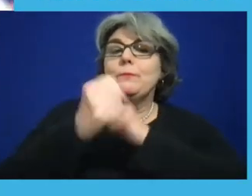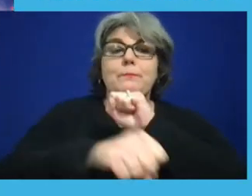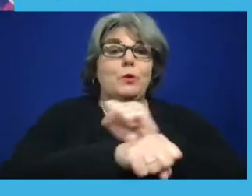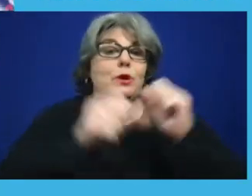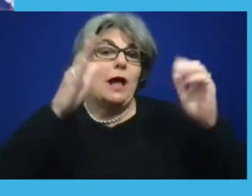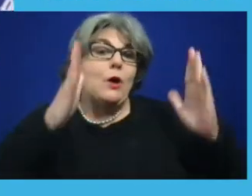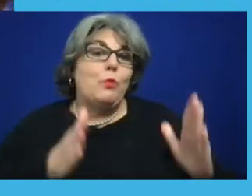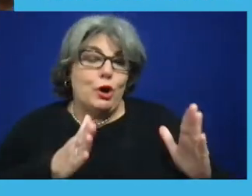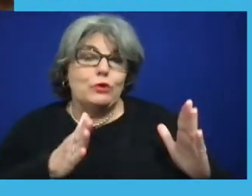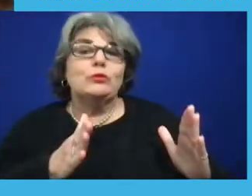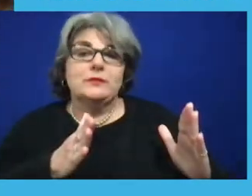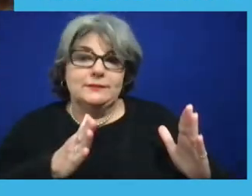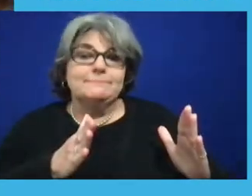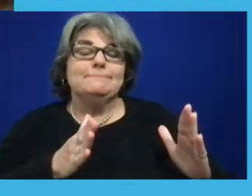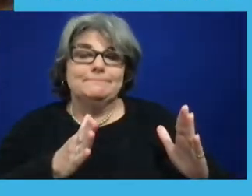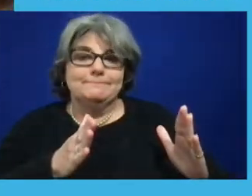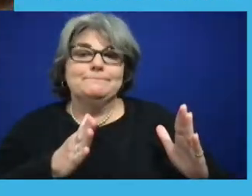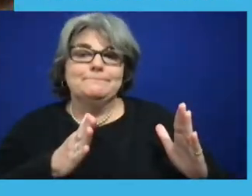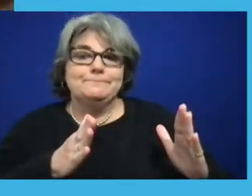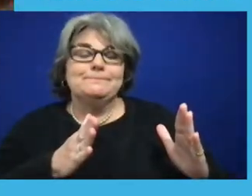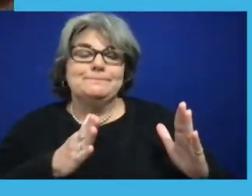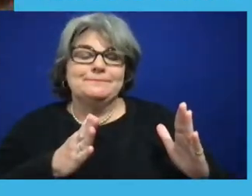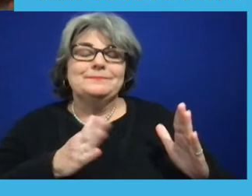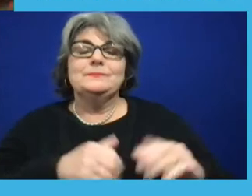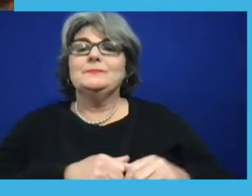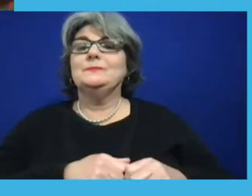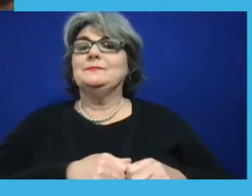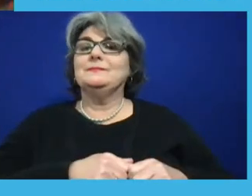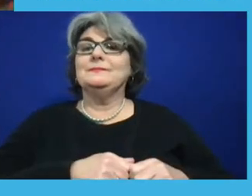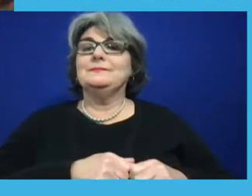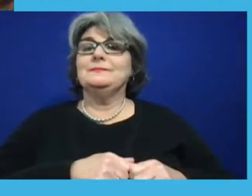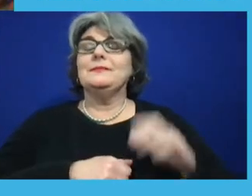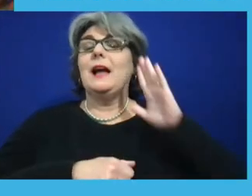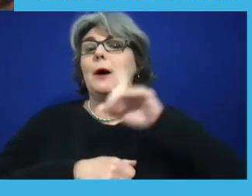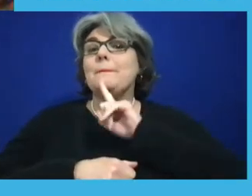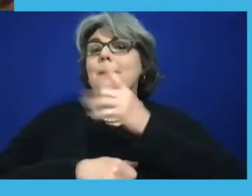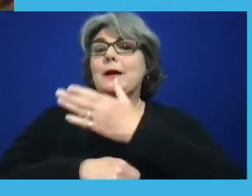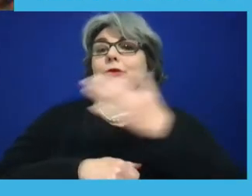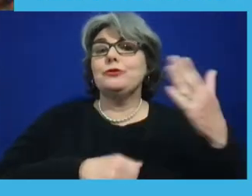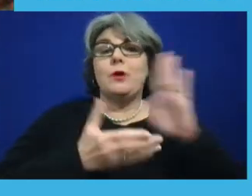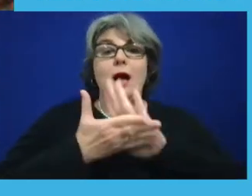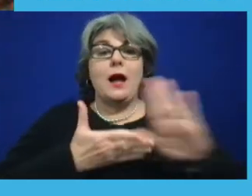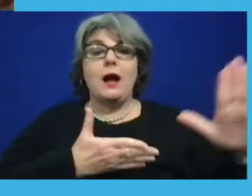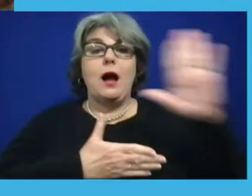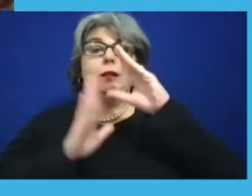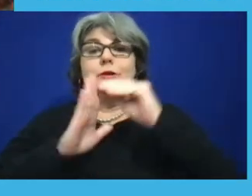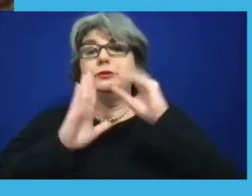I will raise teacher salaries. I will support our workers.